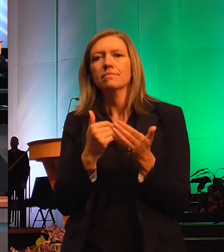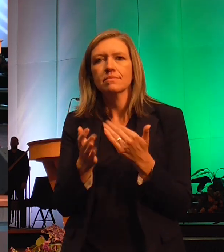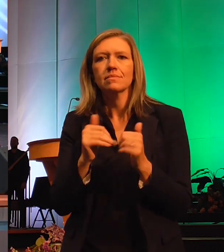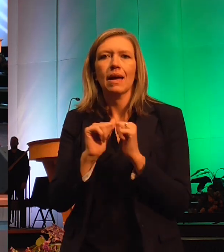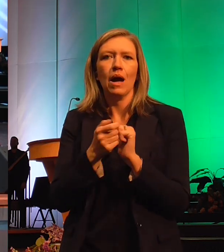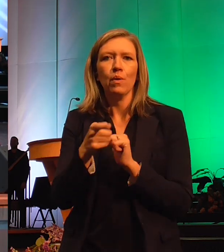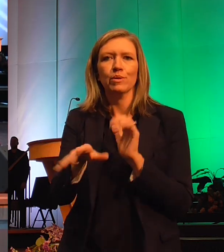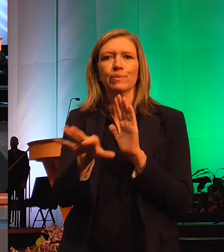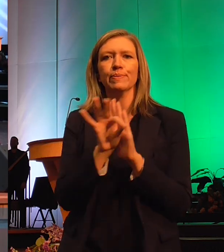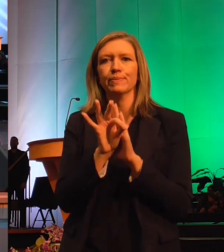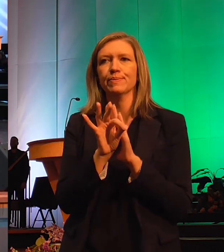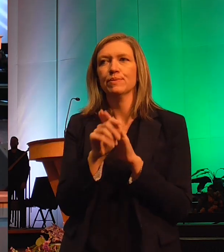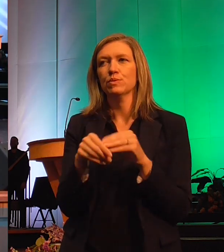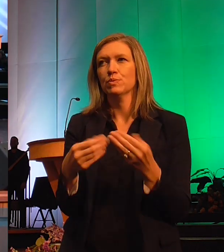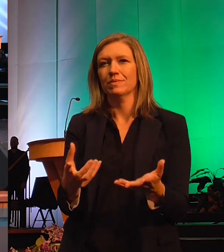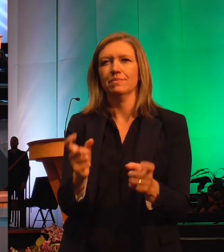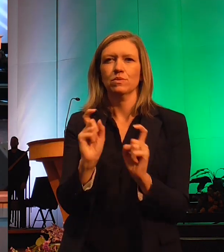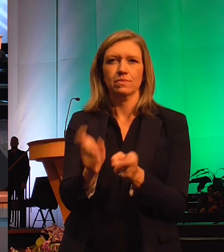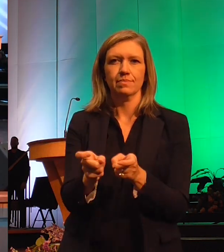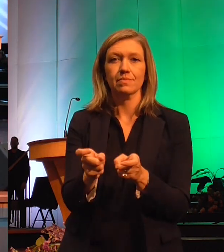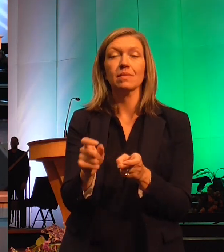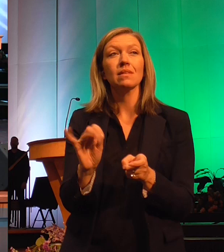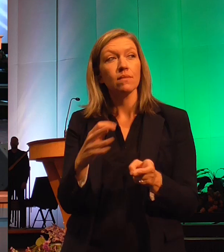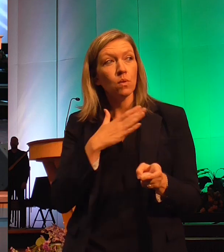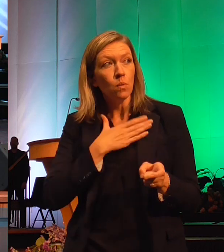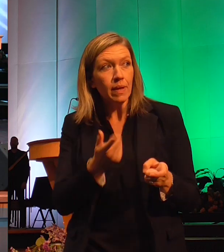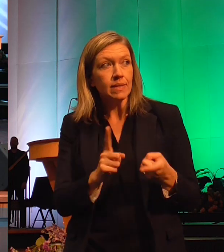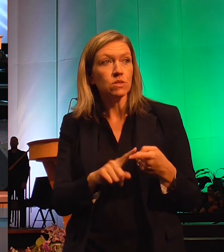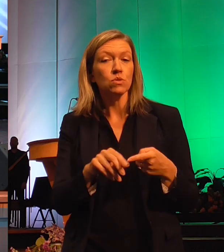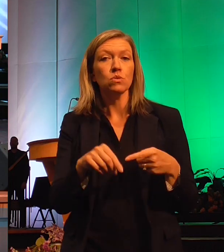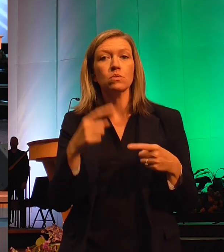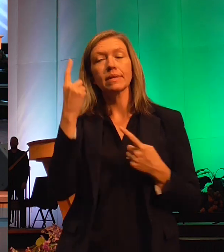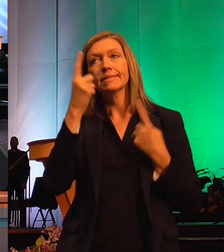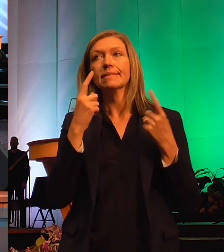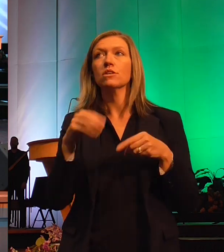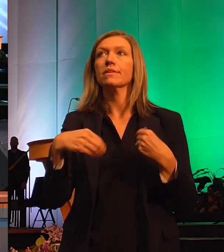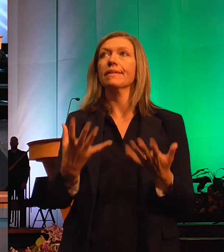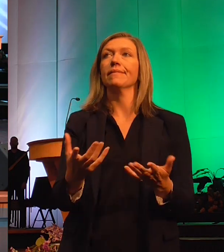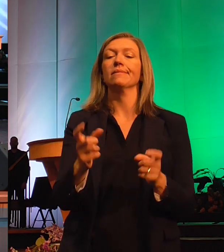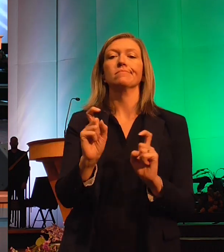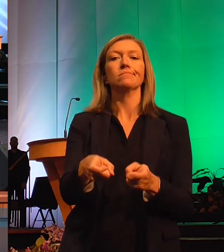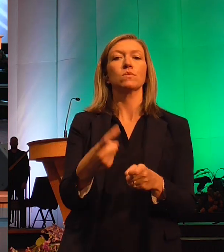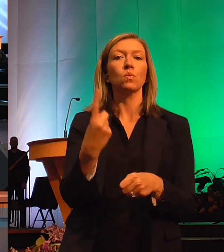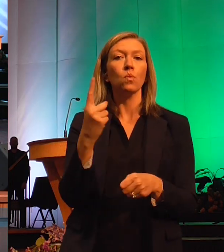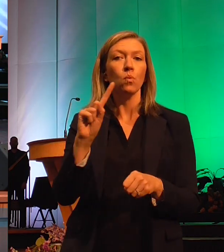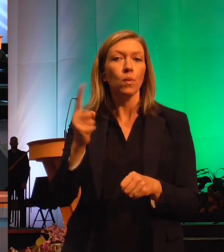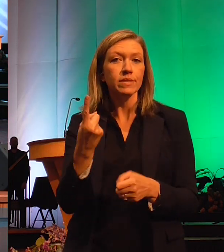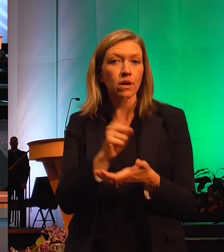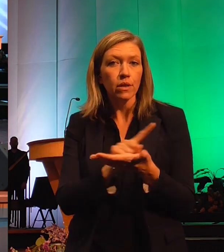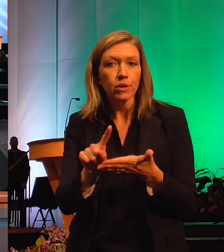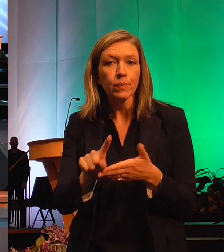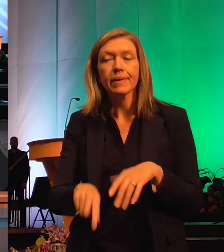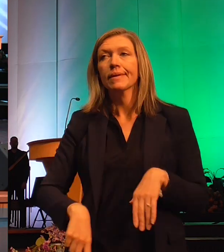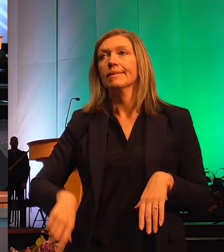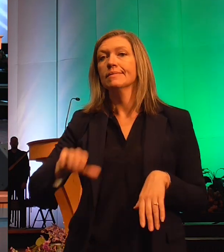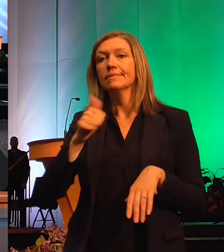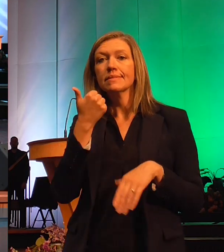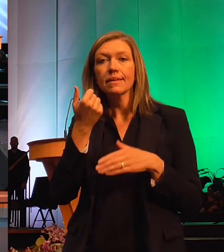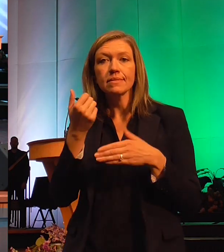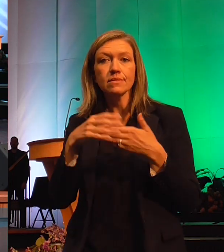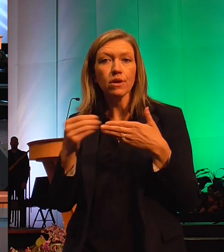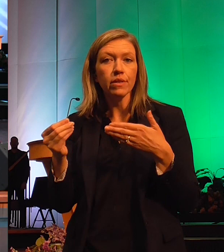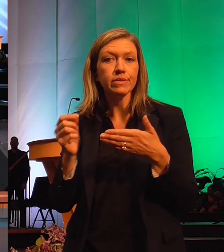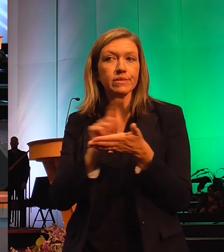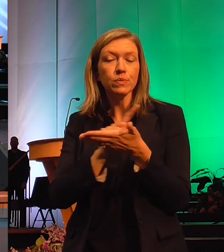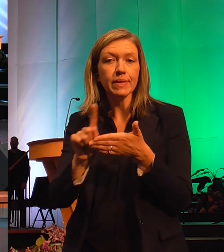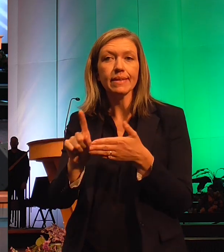choose to give. But if you are willing to consider giving a dollar a week, $10 a week, whether that's sending a check